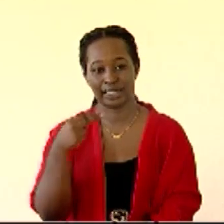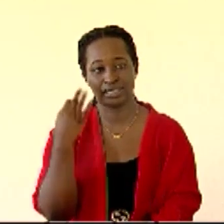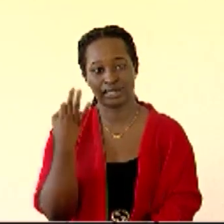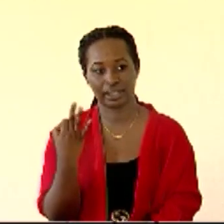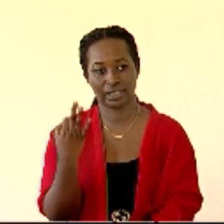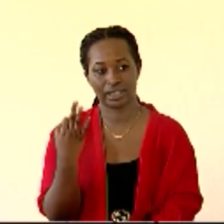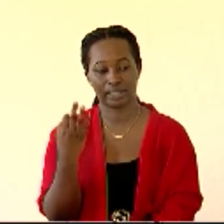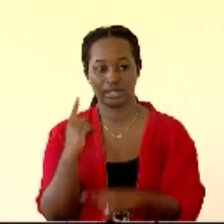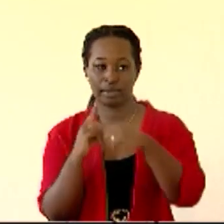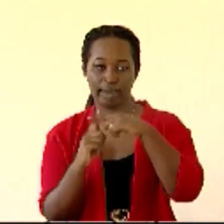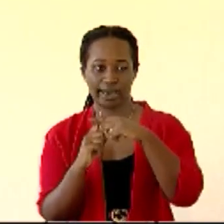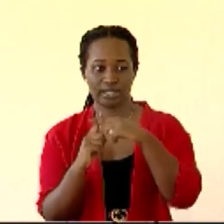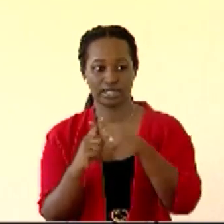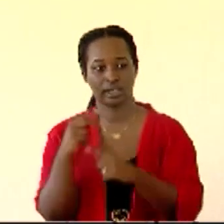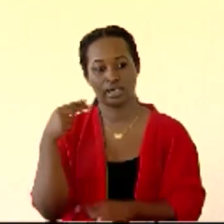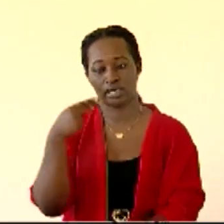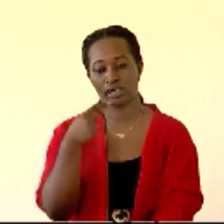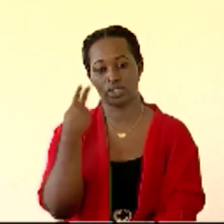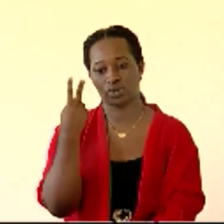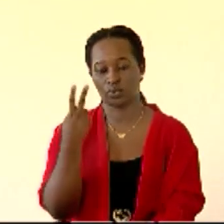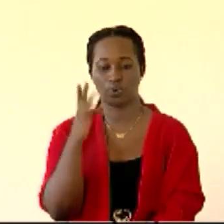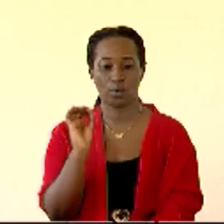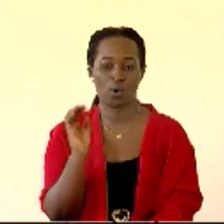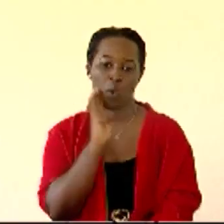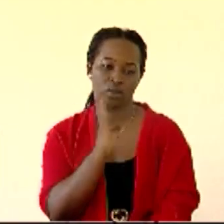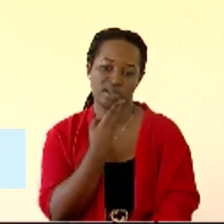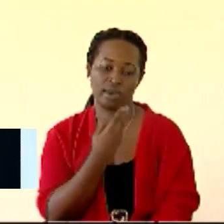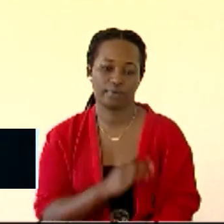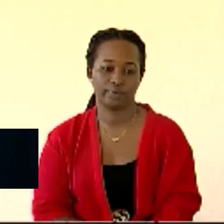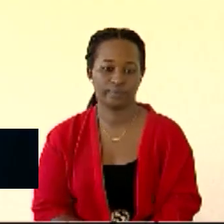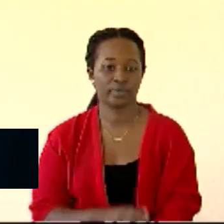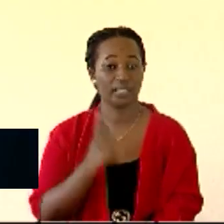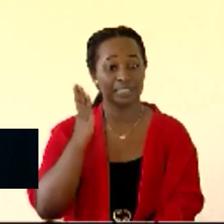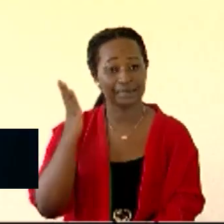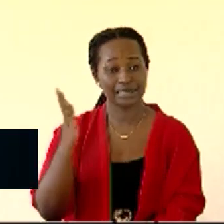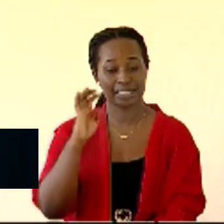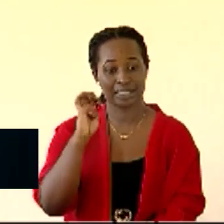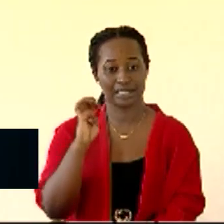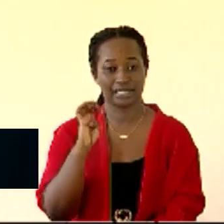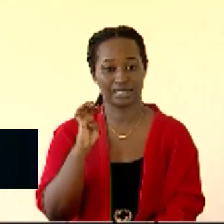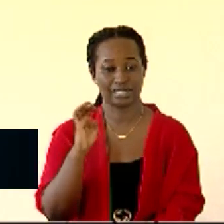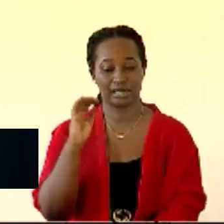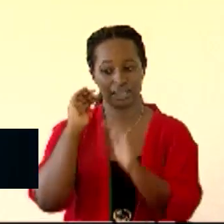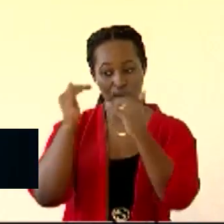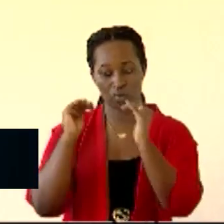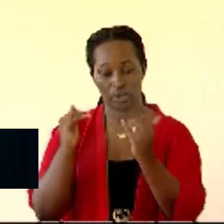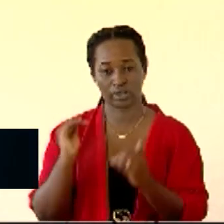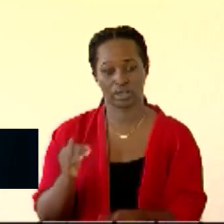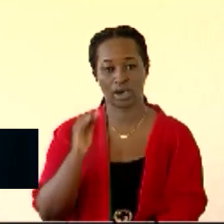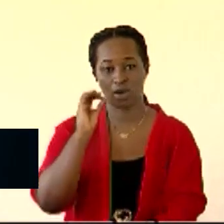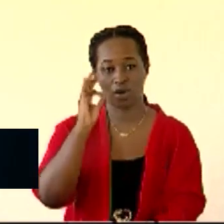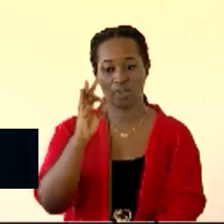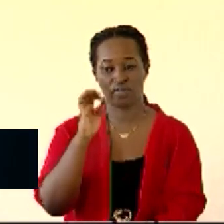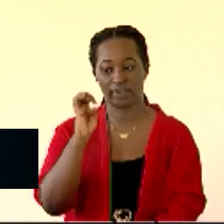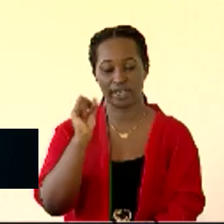CH3 plus the water molecule. So this is the ester, the structure of the ester that